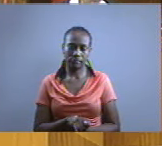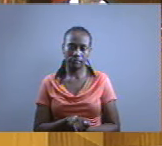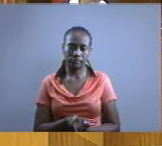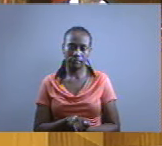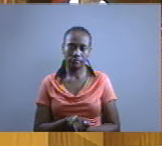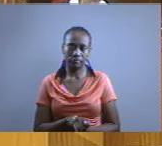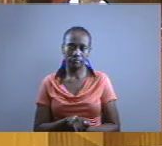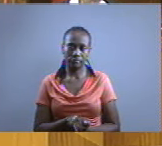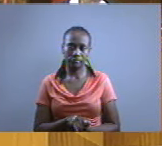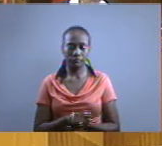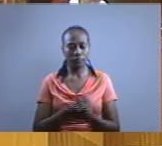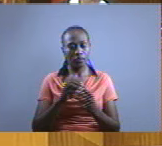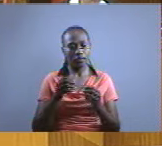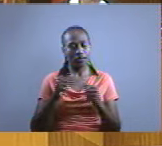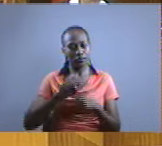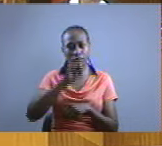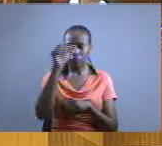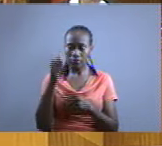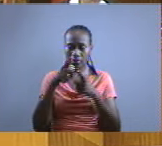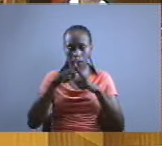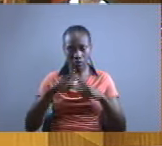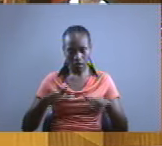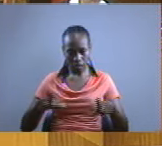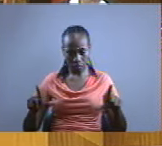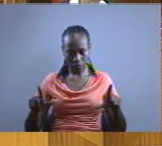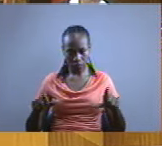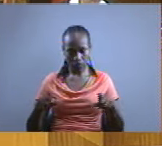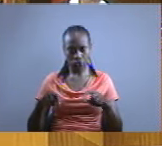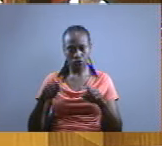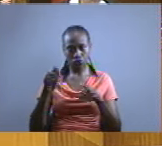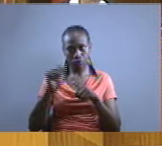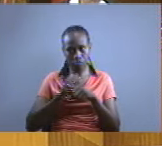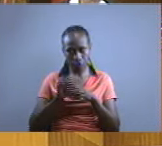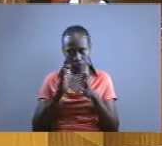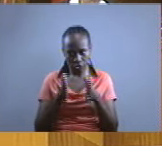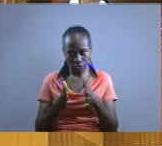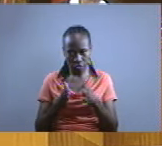Second reading debate, South African Language Practitioners Council Bill.